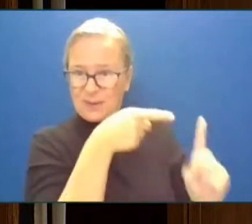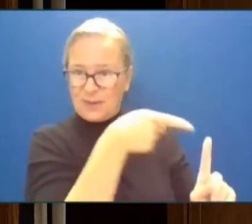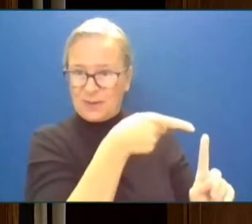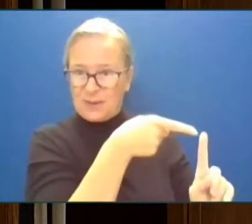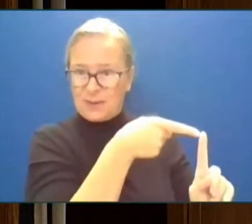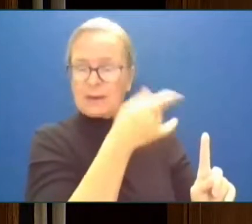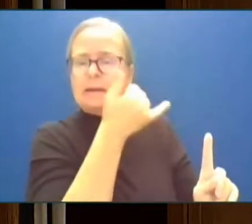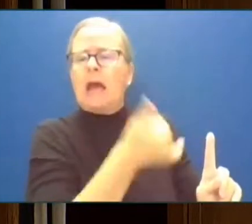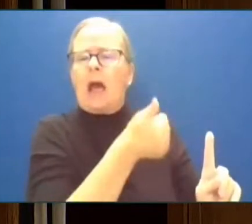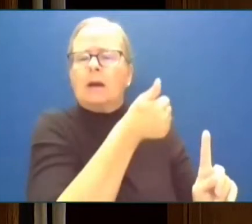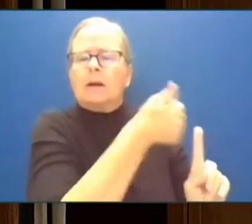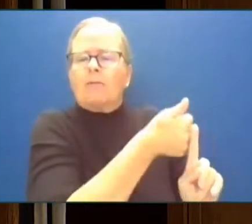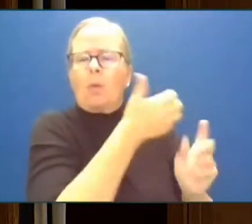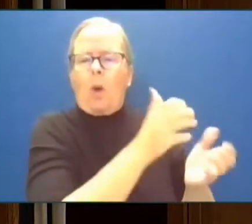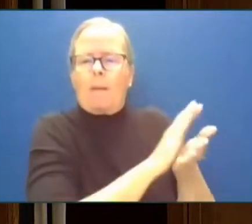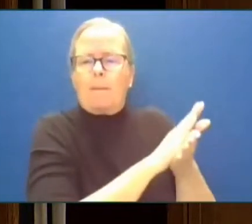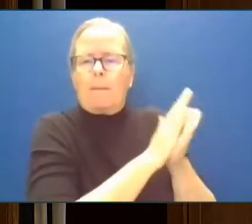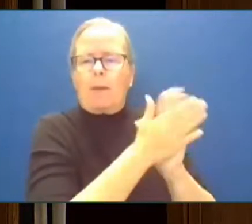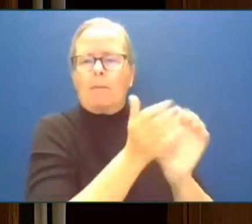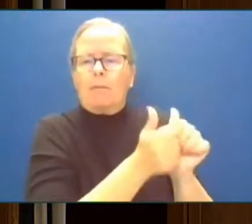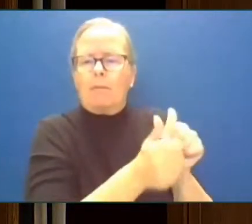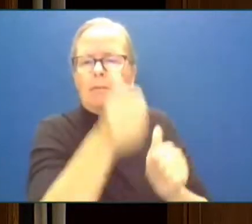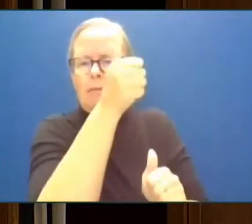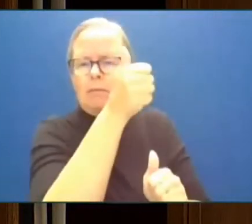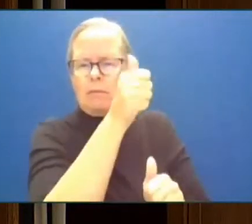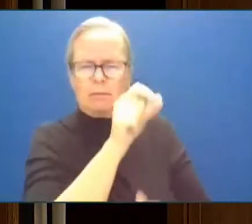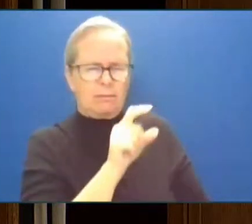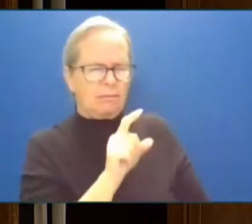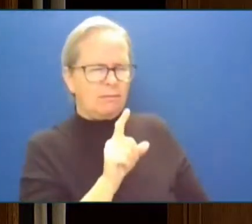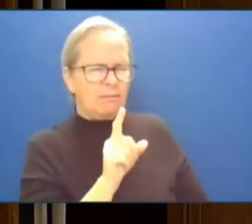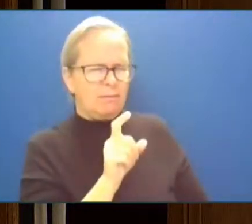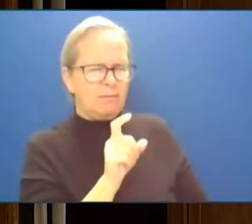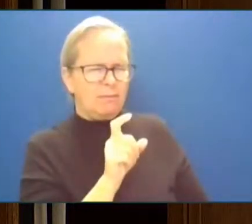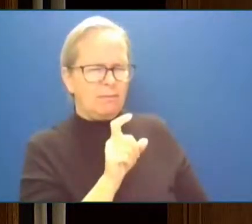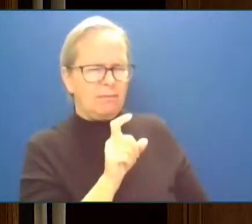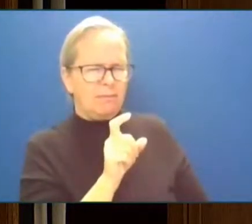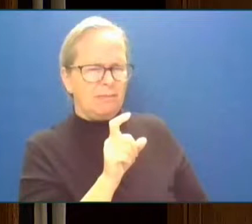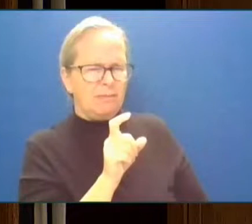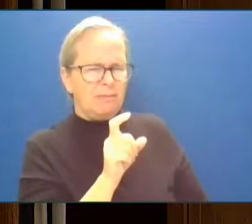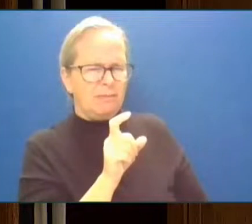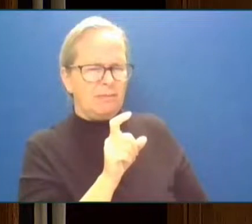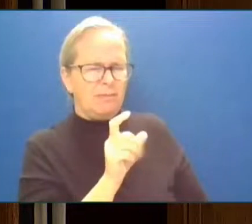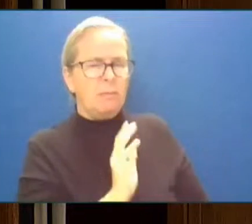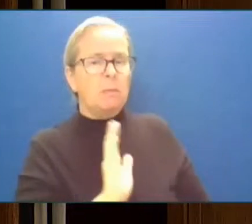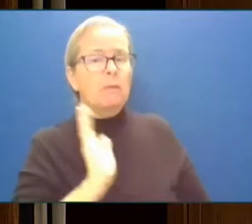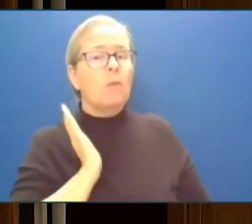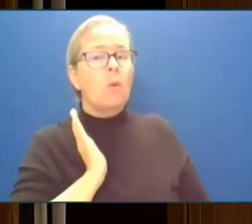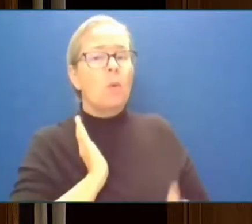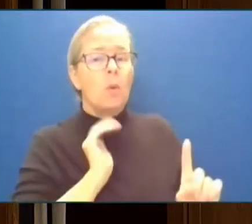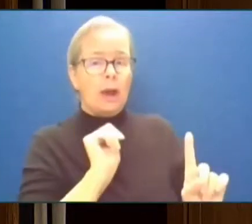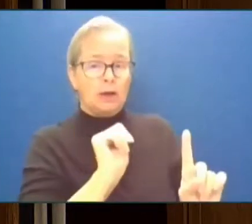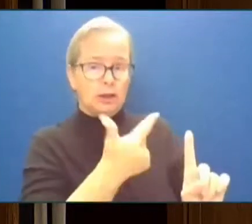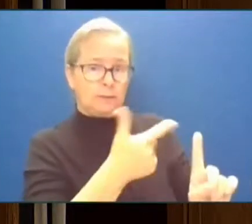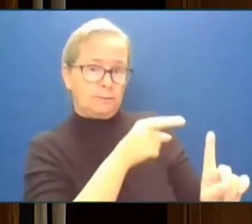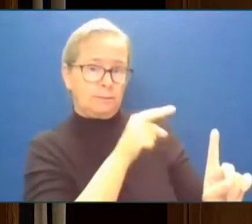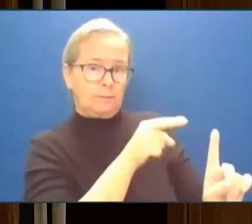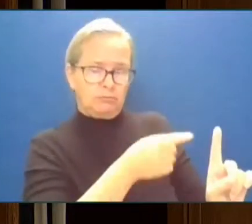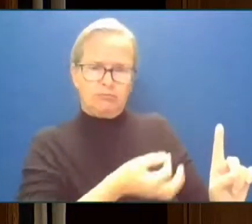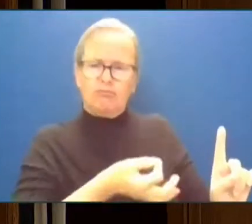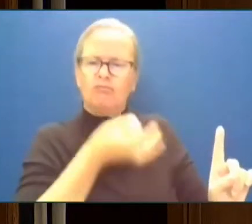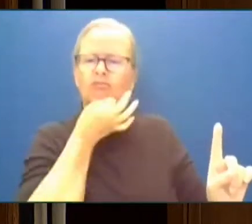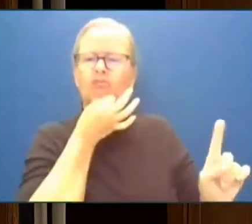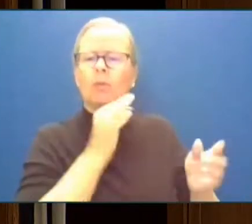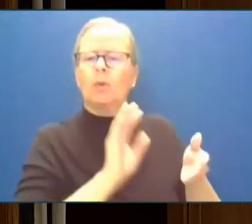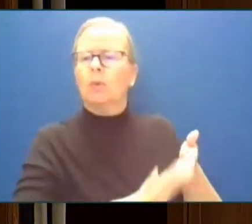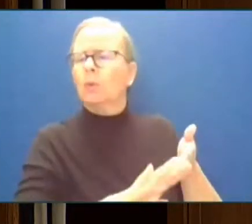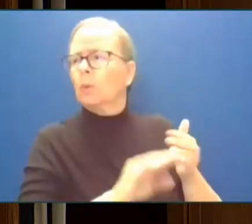AG was great at making excuses and pointing the finger at others, the federal government, the courts. Wasn't anything